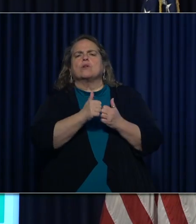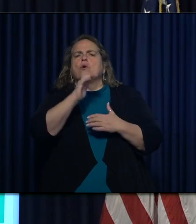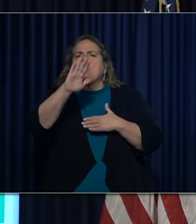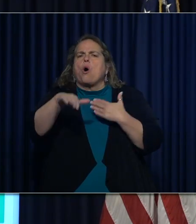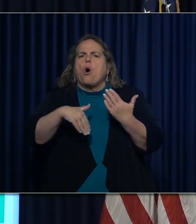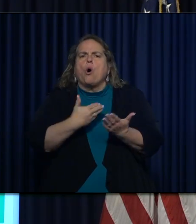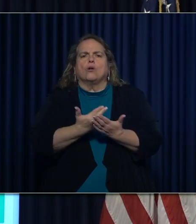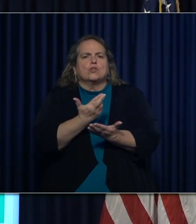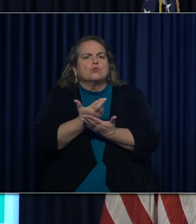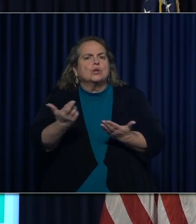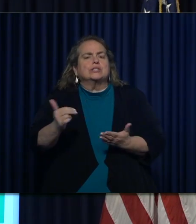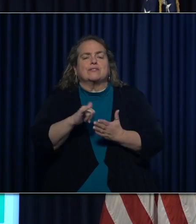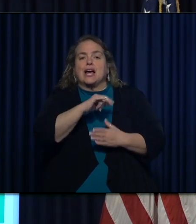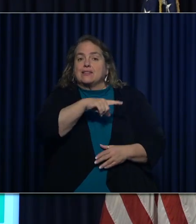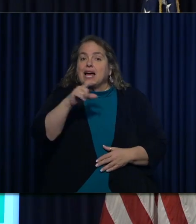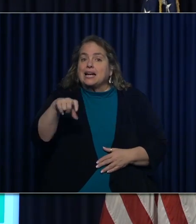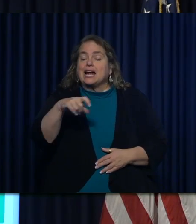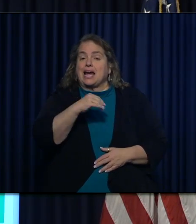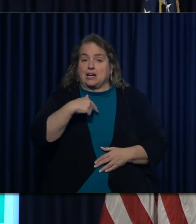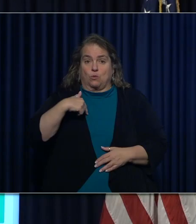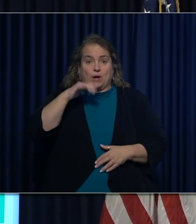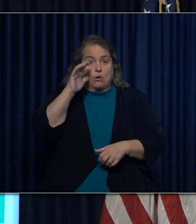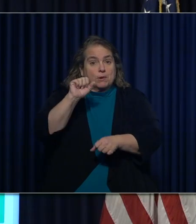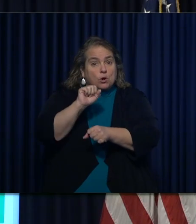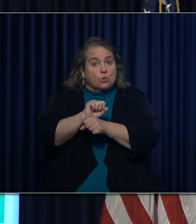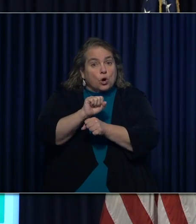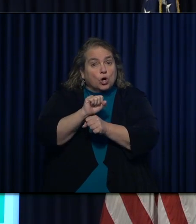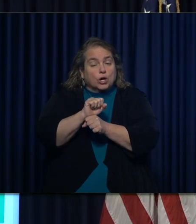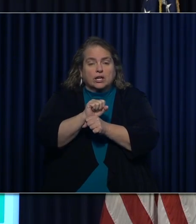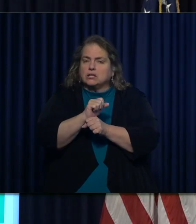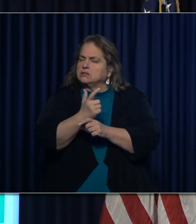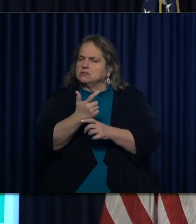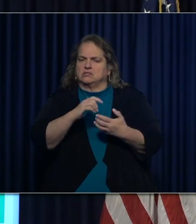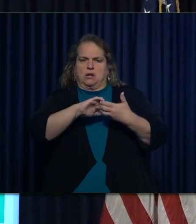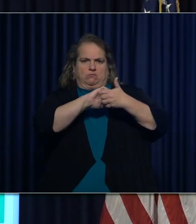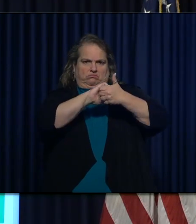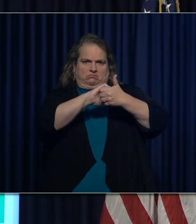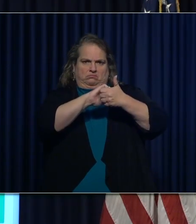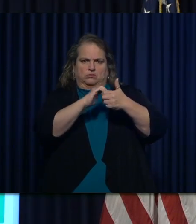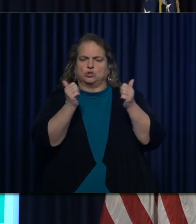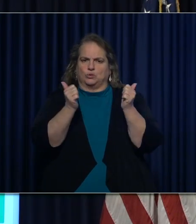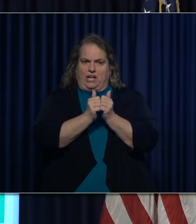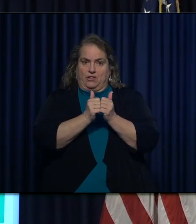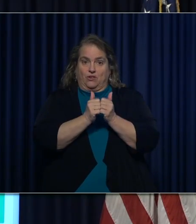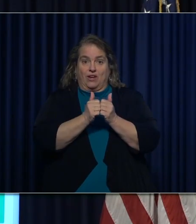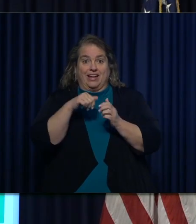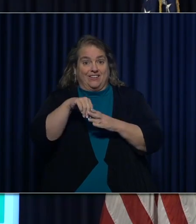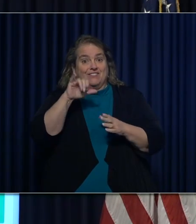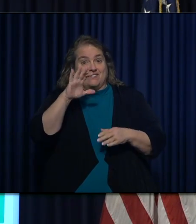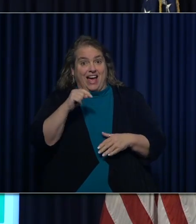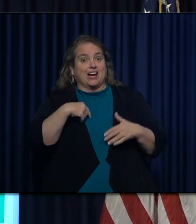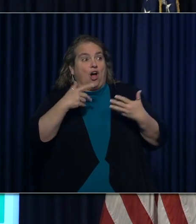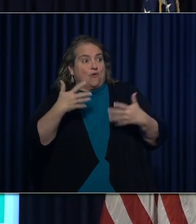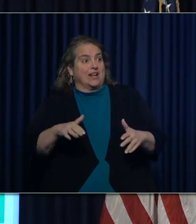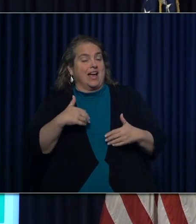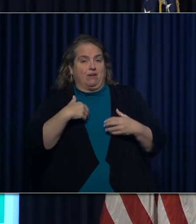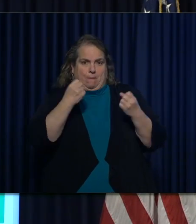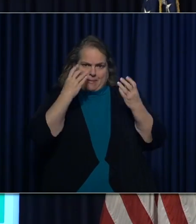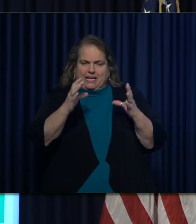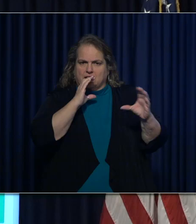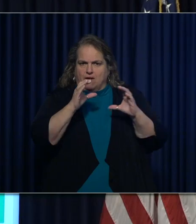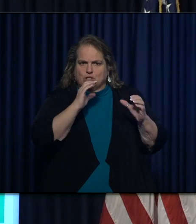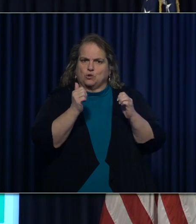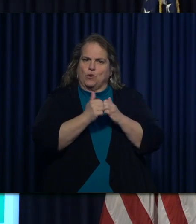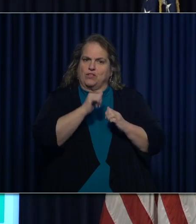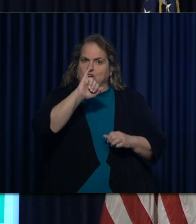they need, and that we will be working directly together. In fact, I've now had numerous conversations with the judge over the